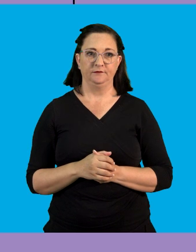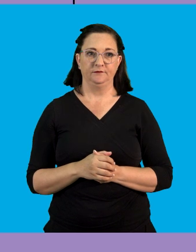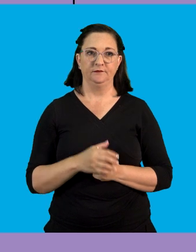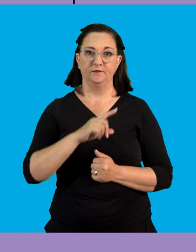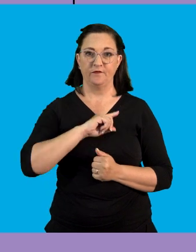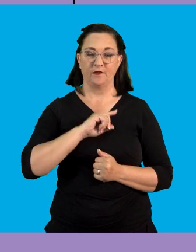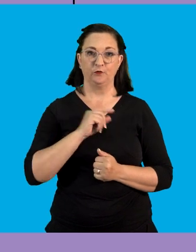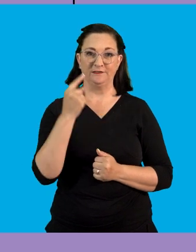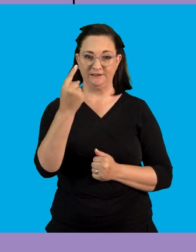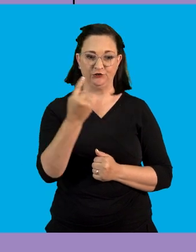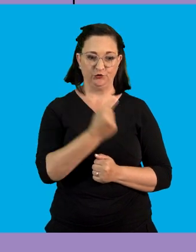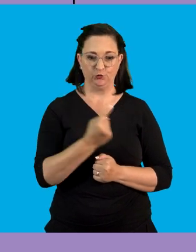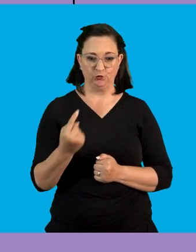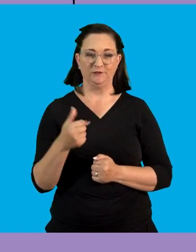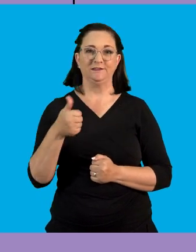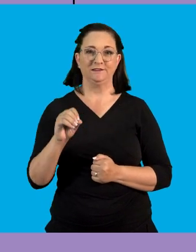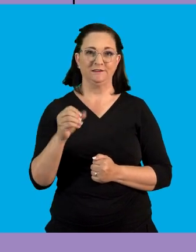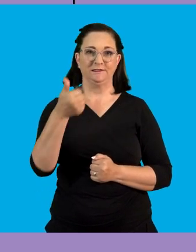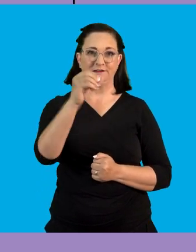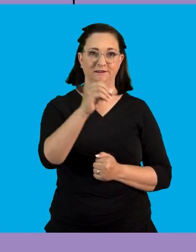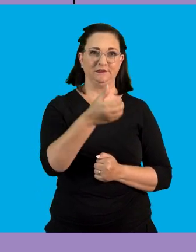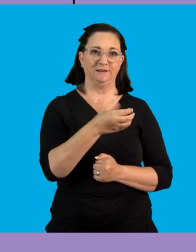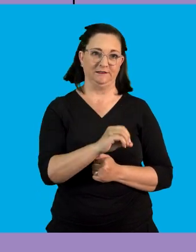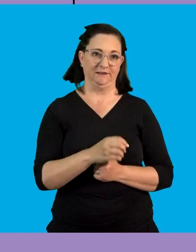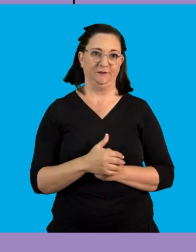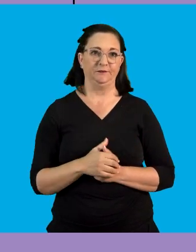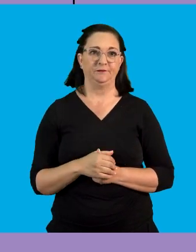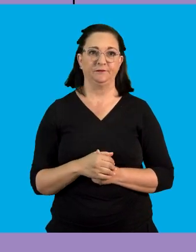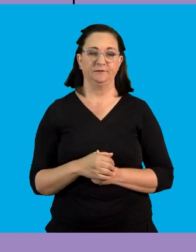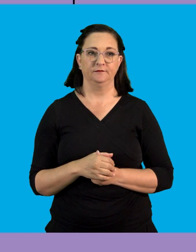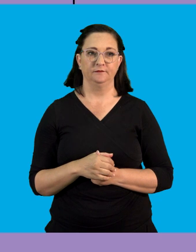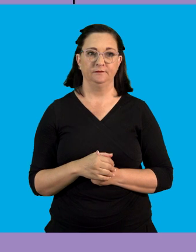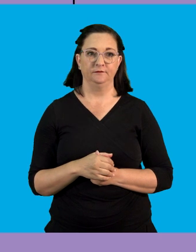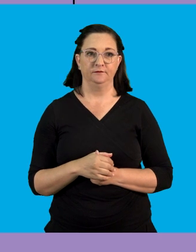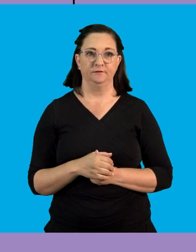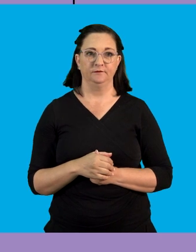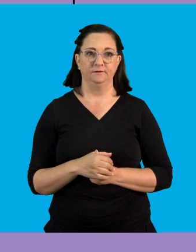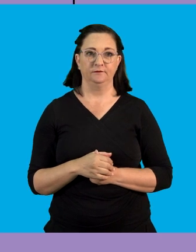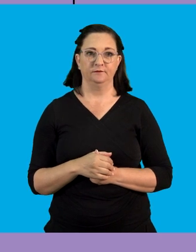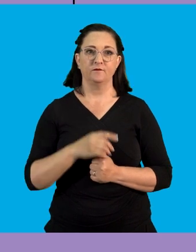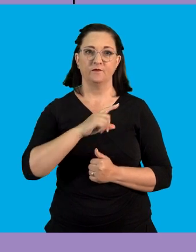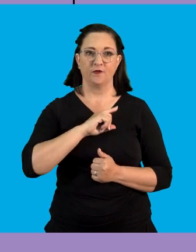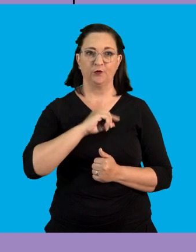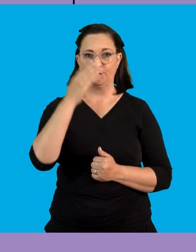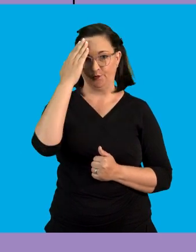that would mean 60 degrees each. So angle D is 60 degrees.